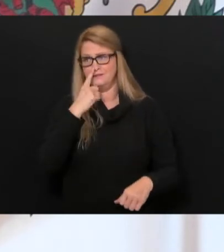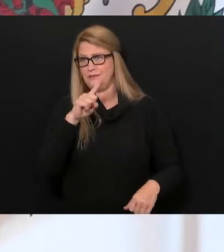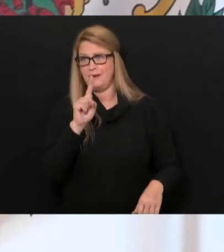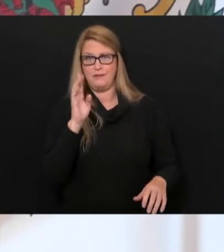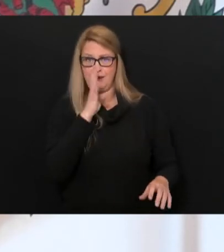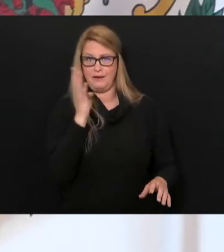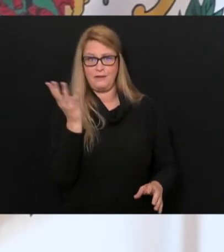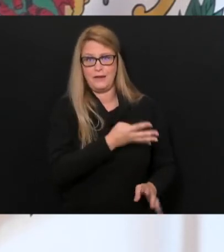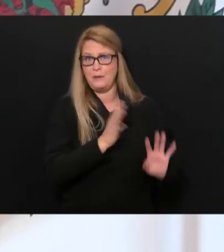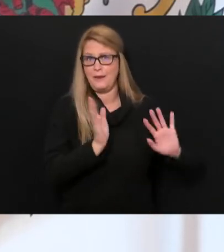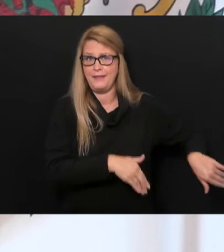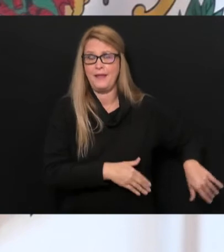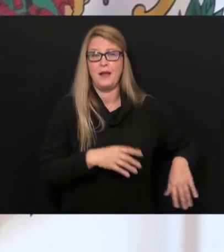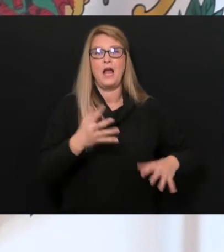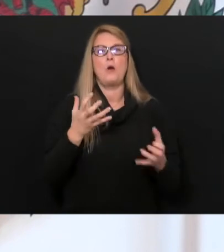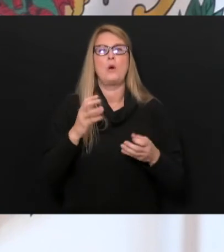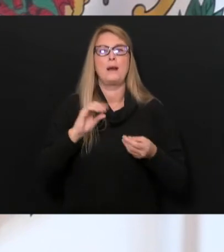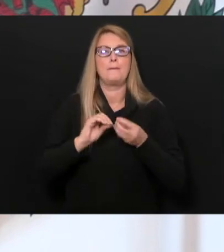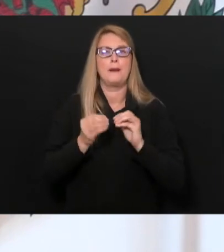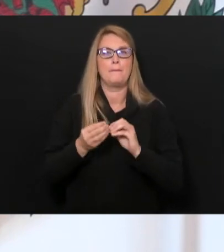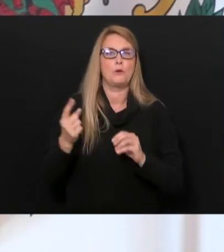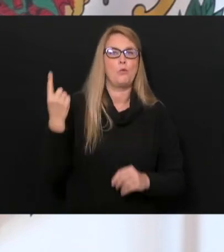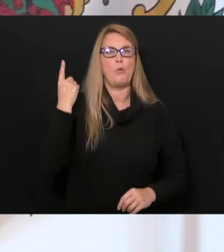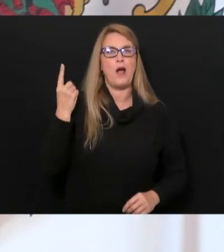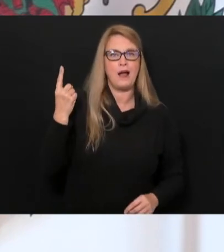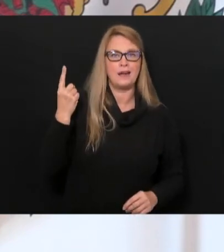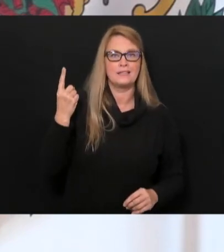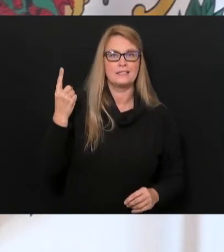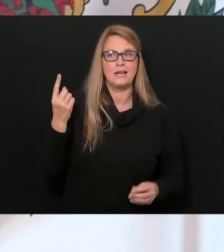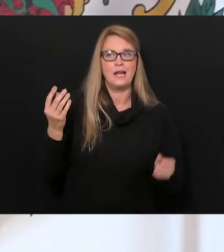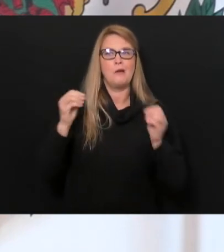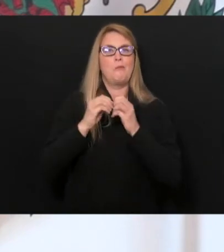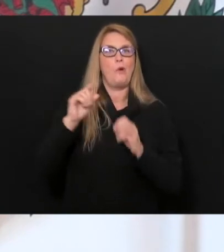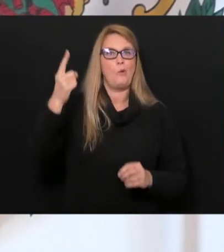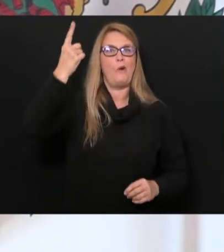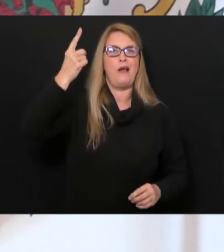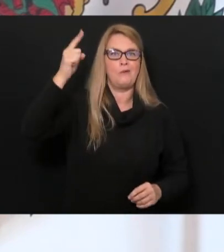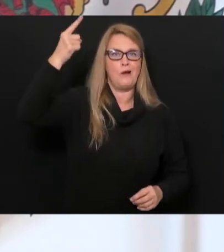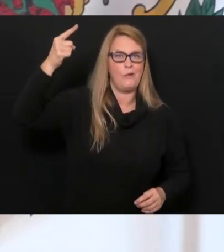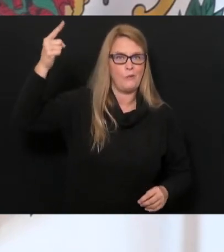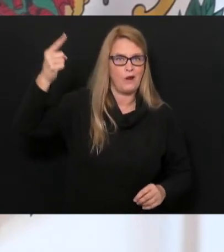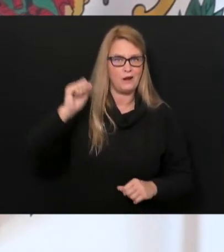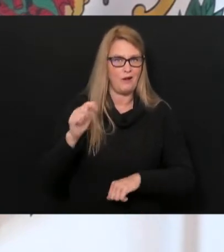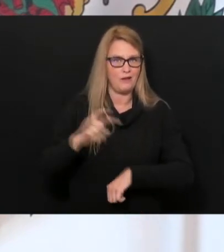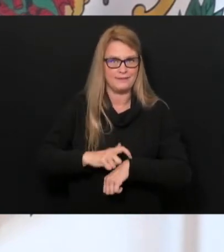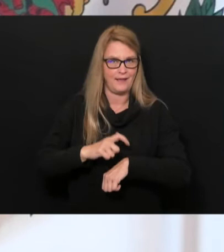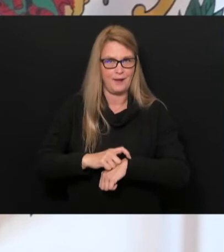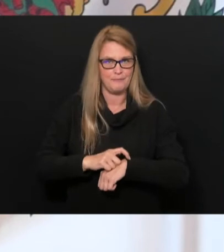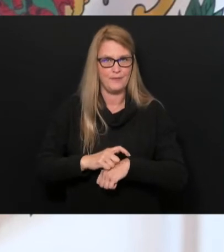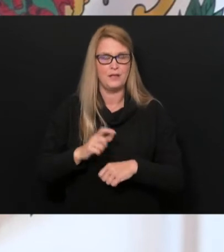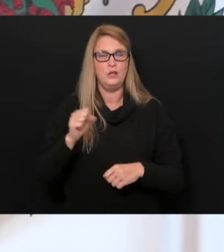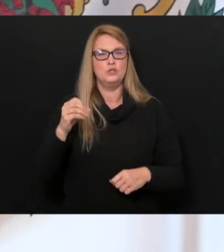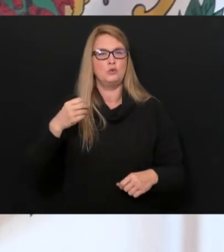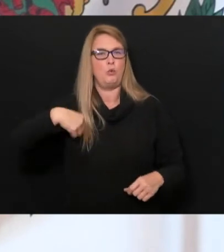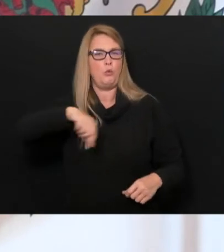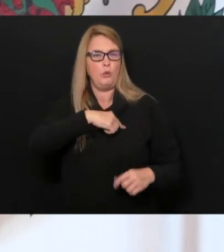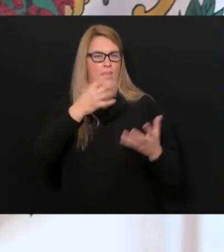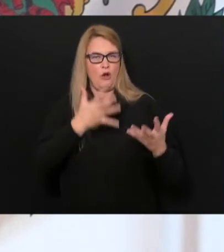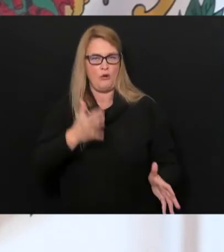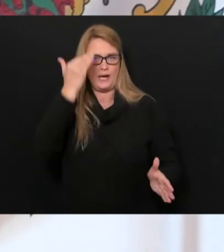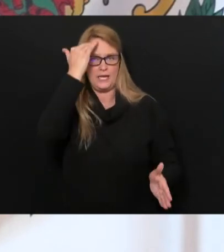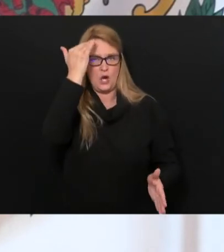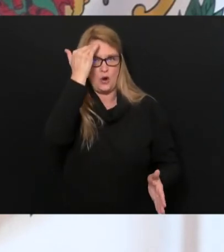nation. I want to be first, and more first in the nation. We all know